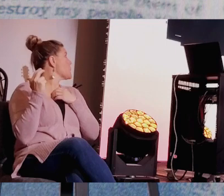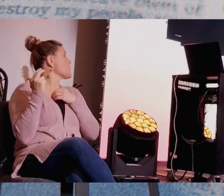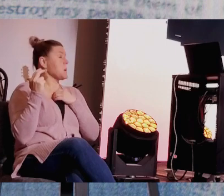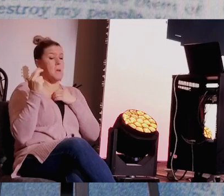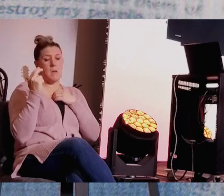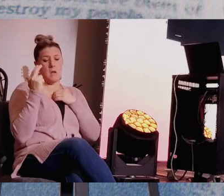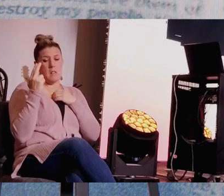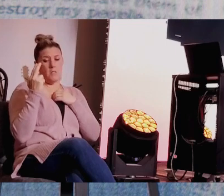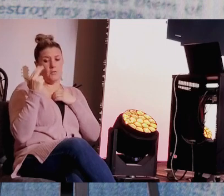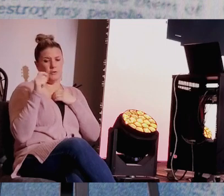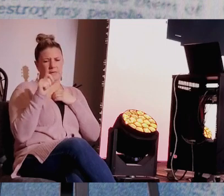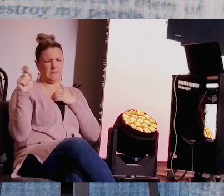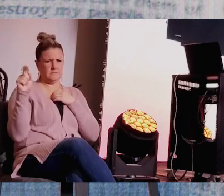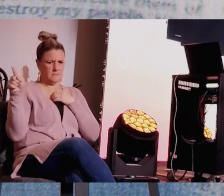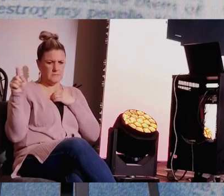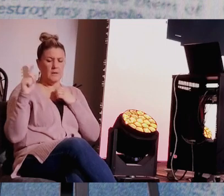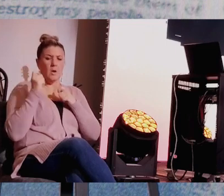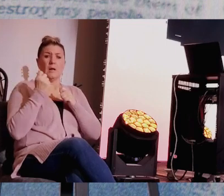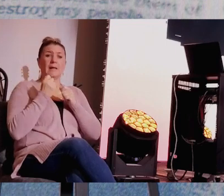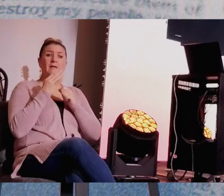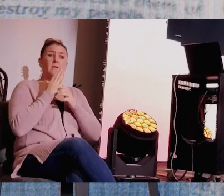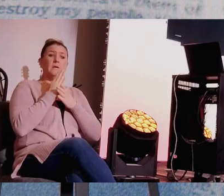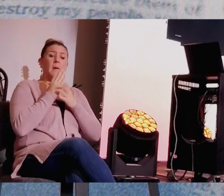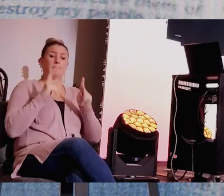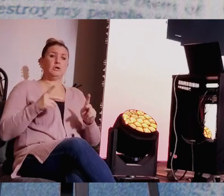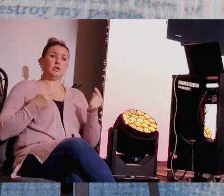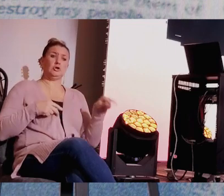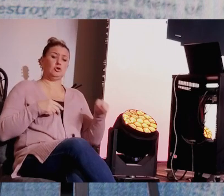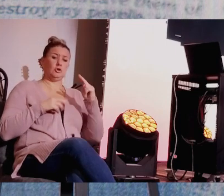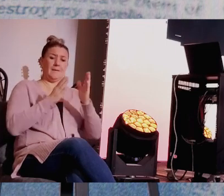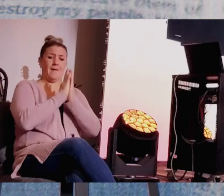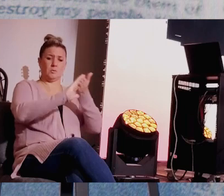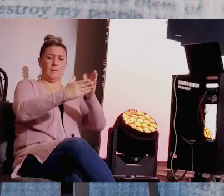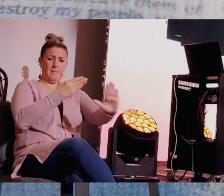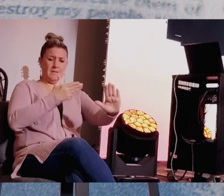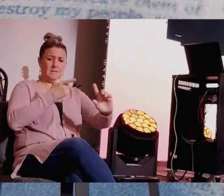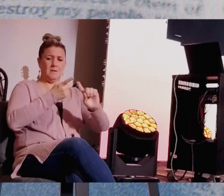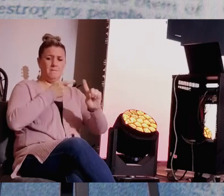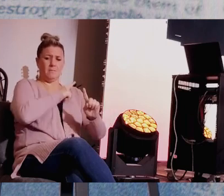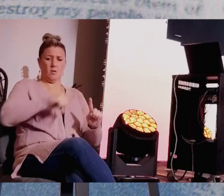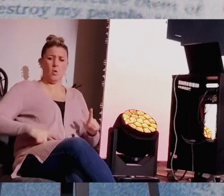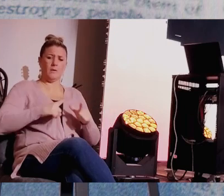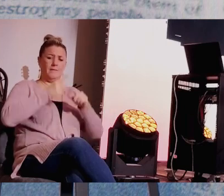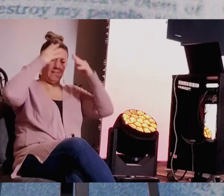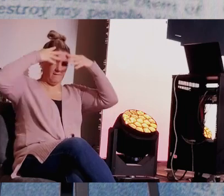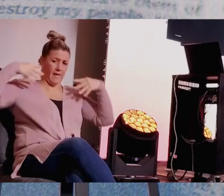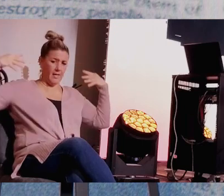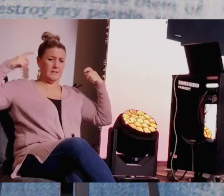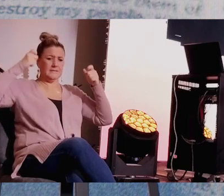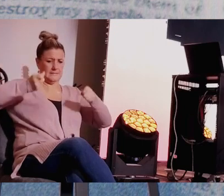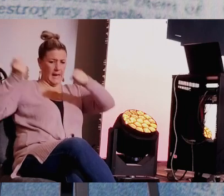But whenever a person turns in repentance and faith to the Lord, the veil is taken away. Can you say amen?